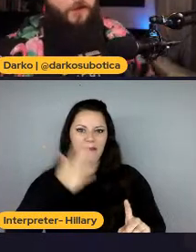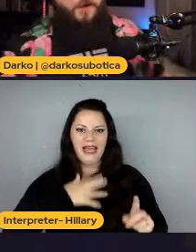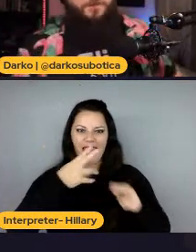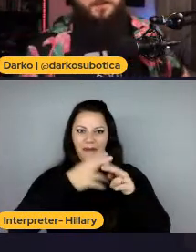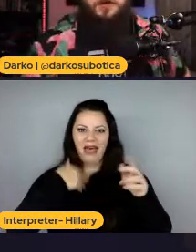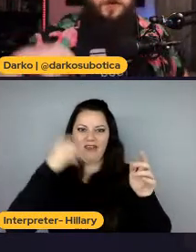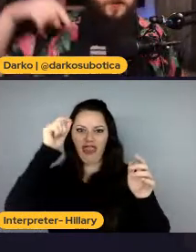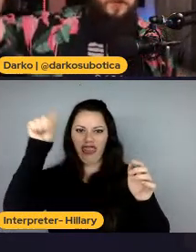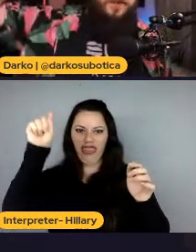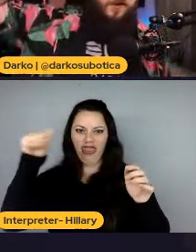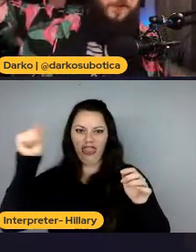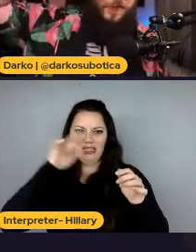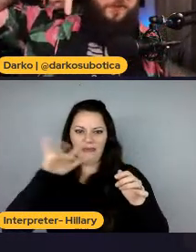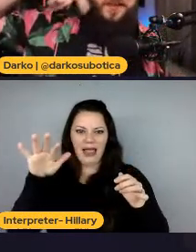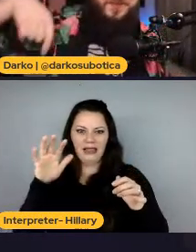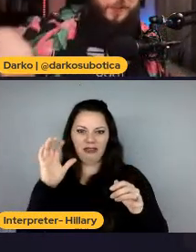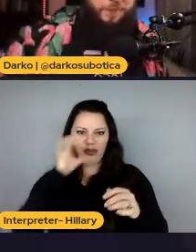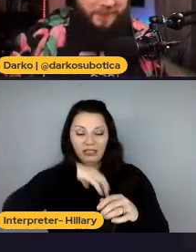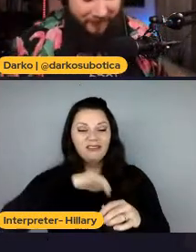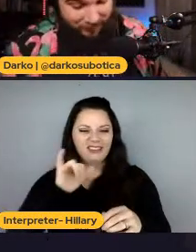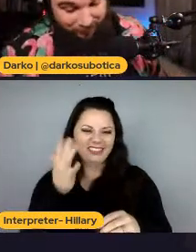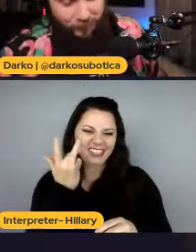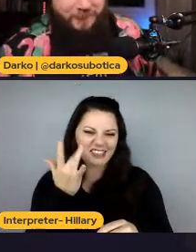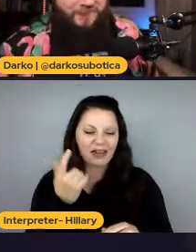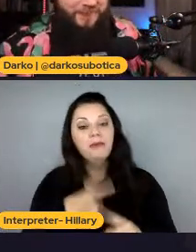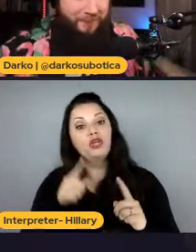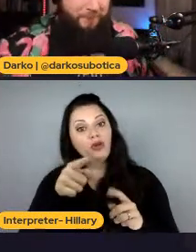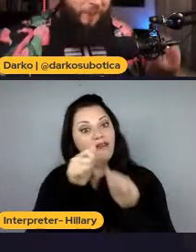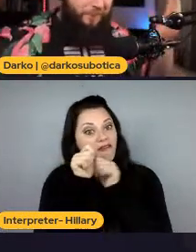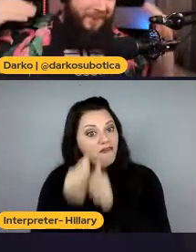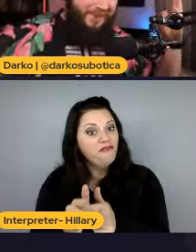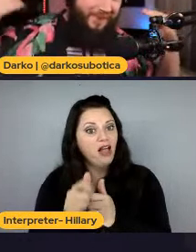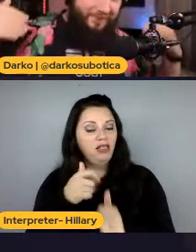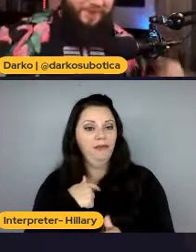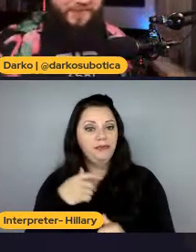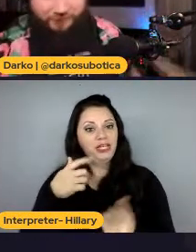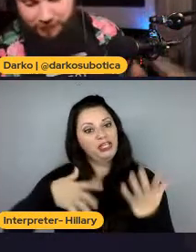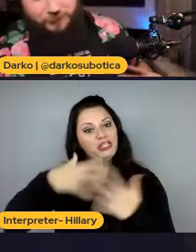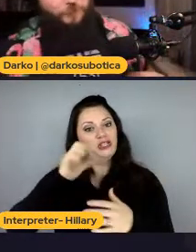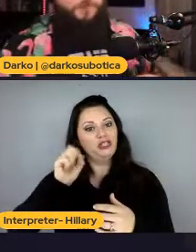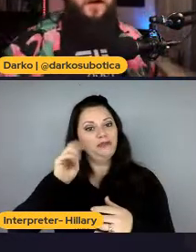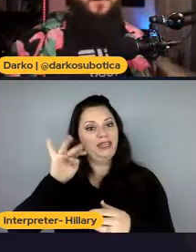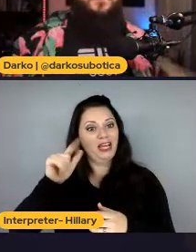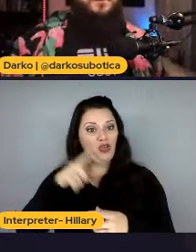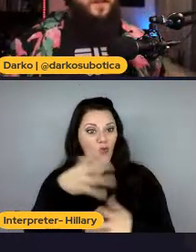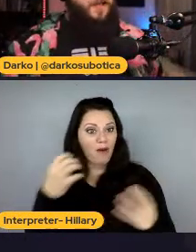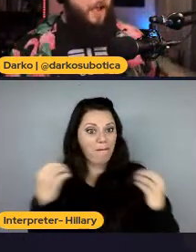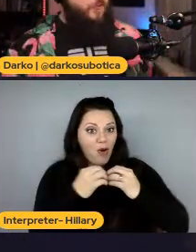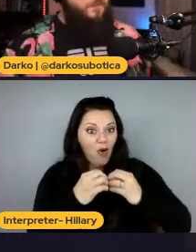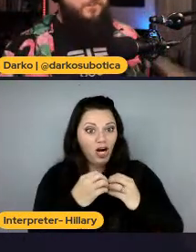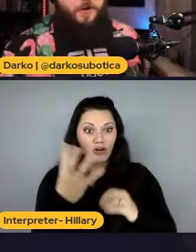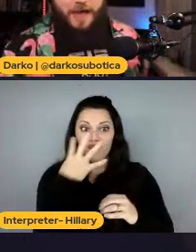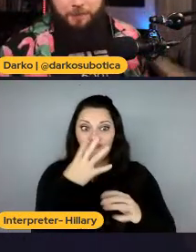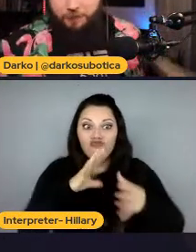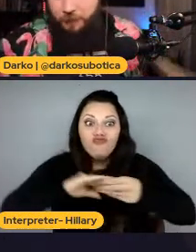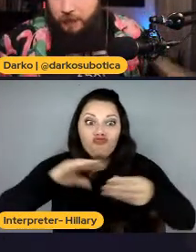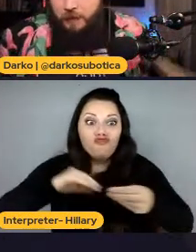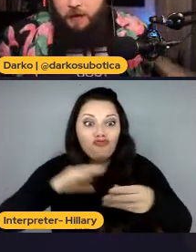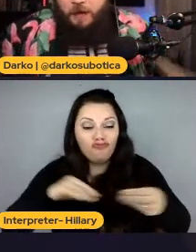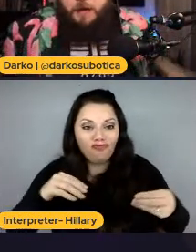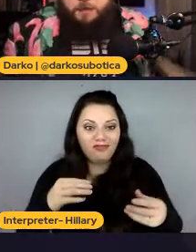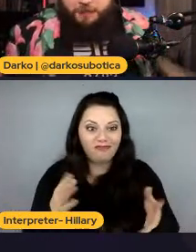So, but you can also follow me on all the things social media. So if you want more of this, yes, please do. I would be very